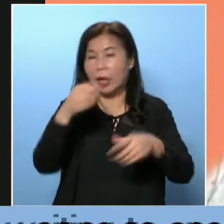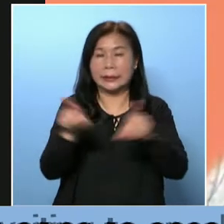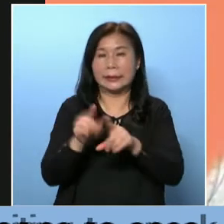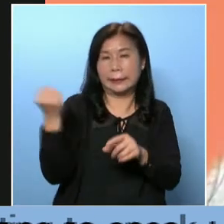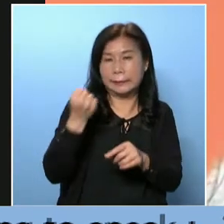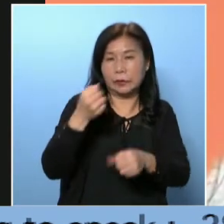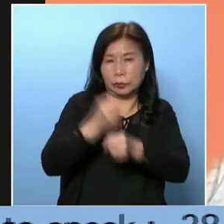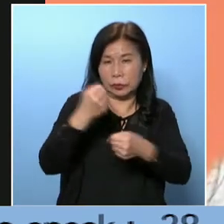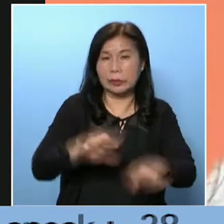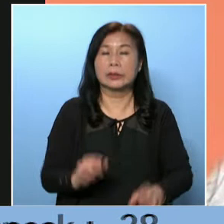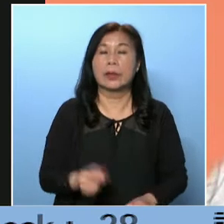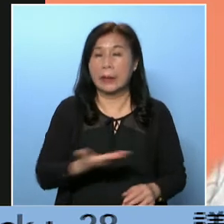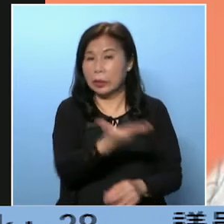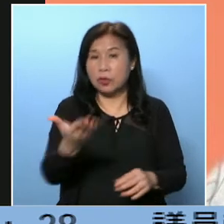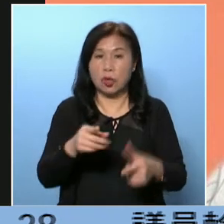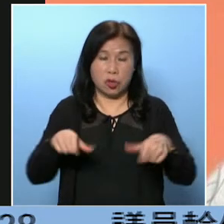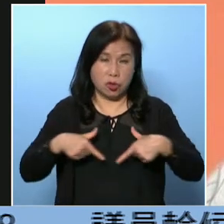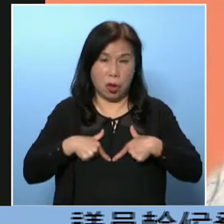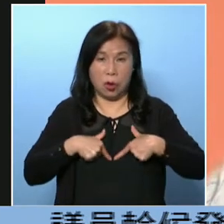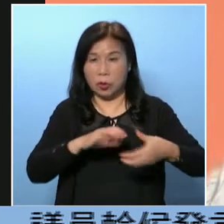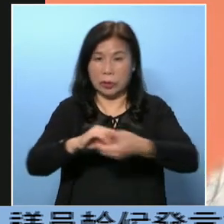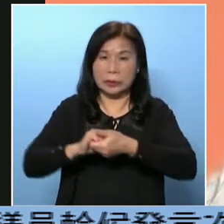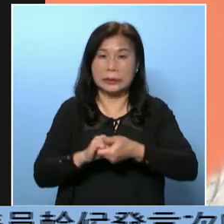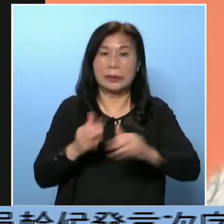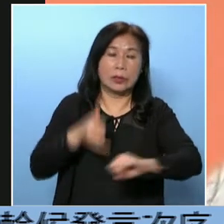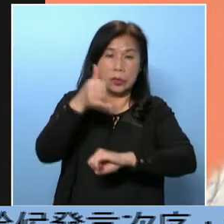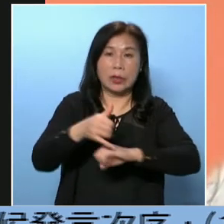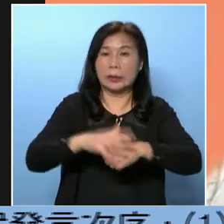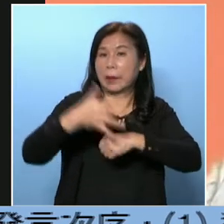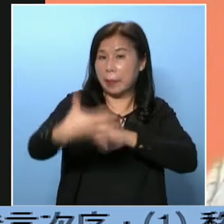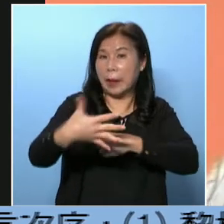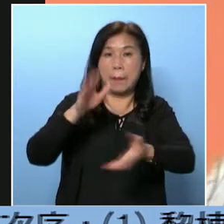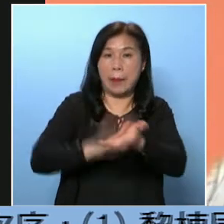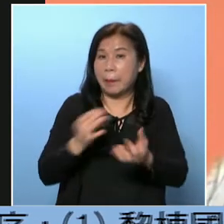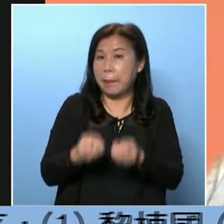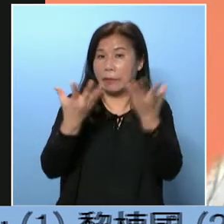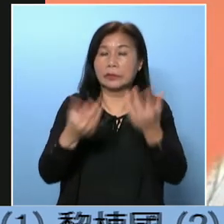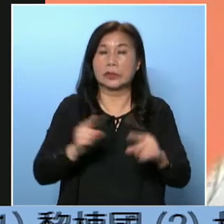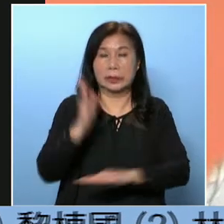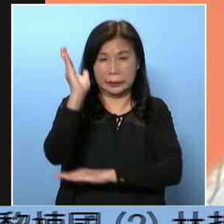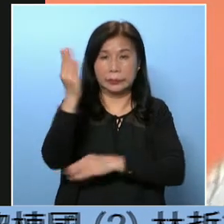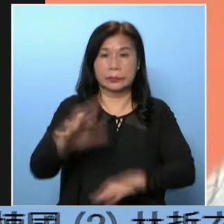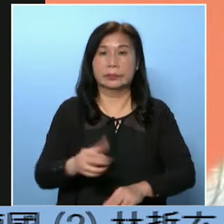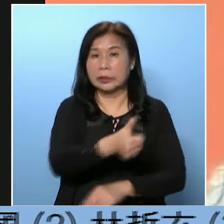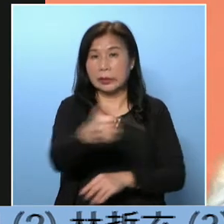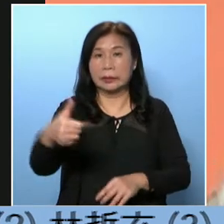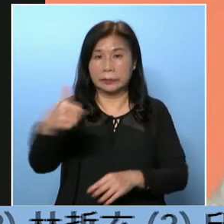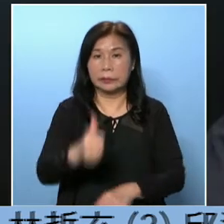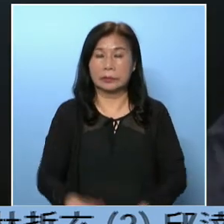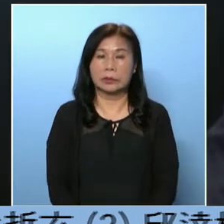Hong Kong could able to do so as well. Let's display some solidarity to ride this storm. I so